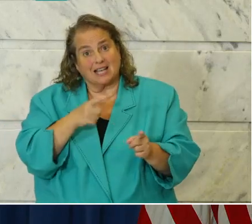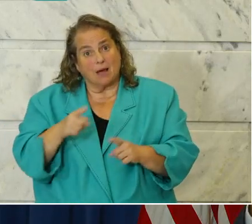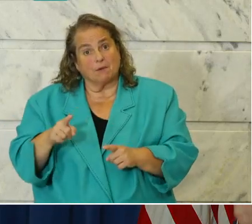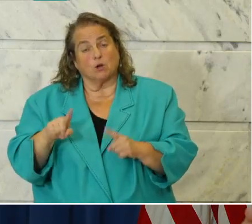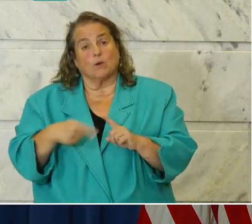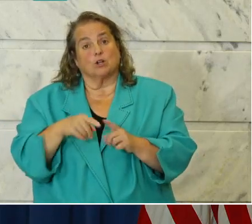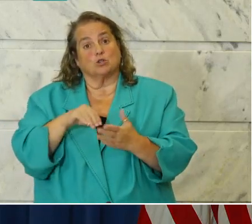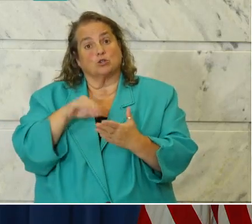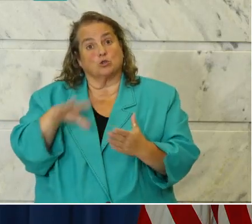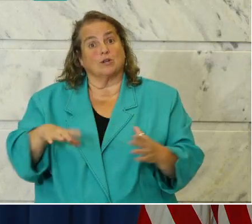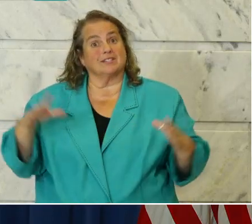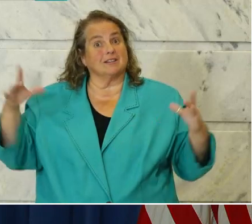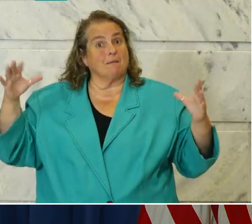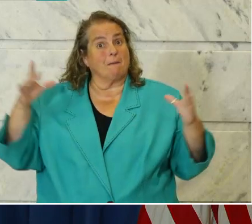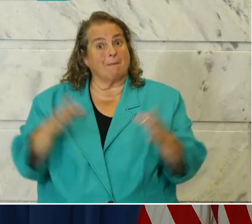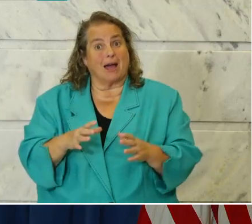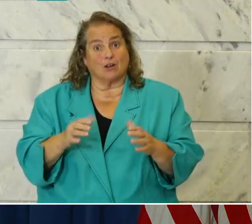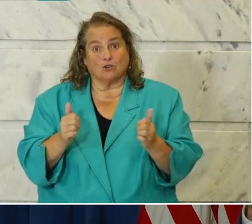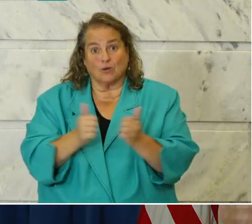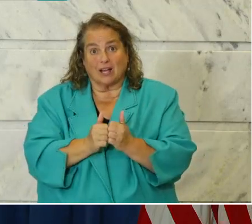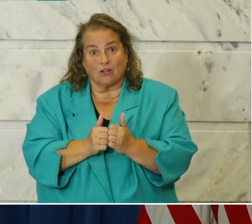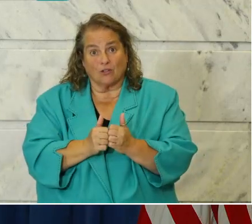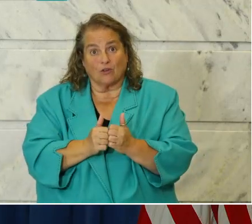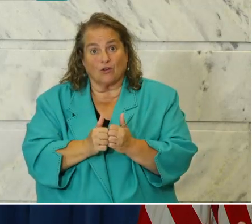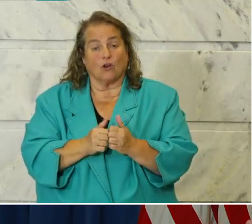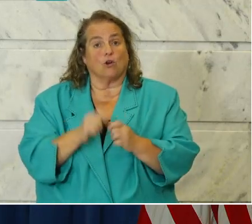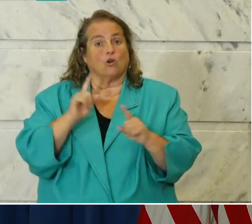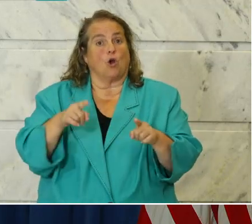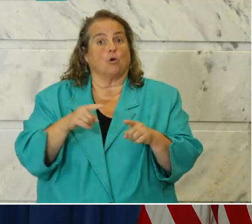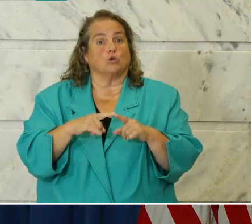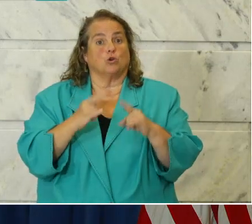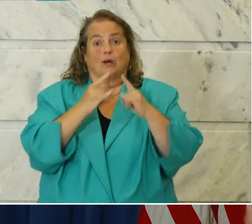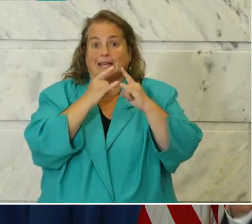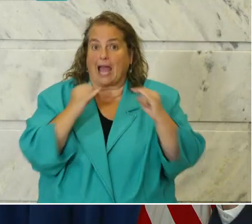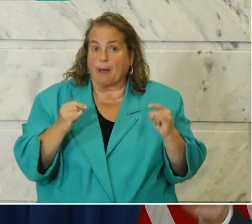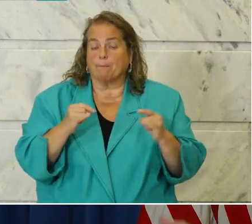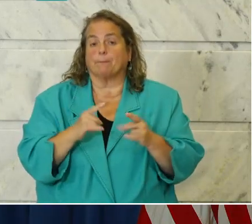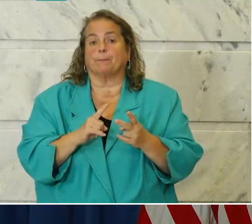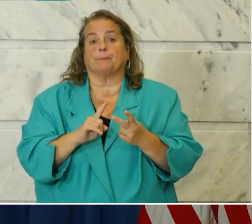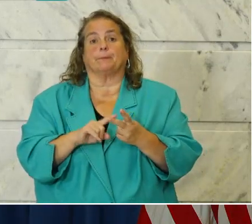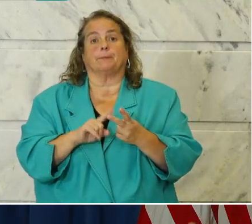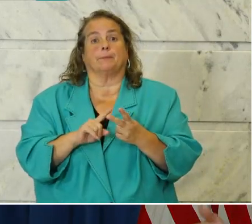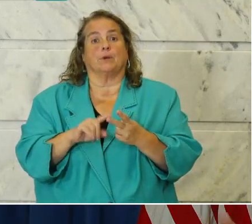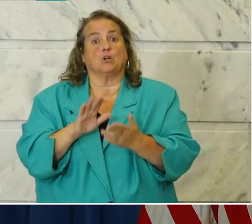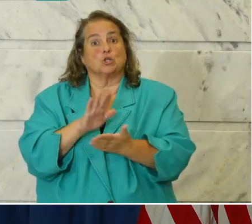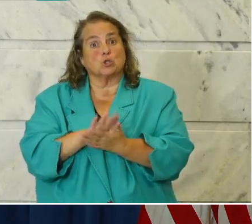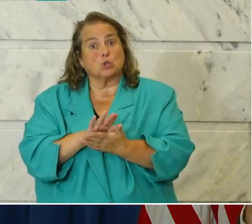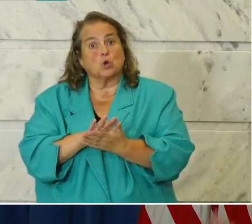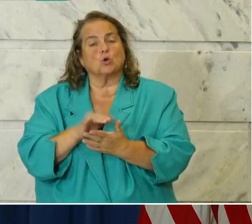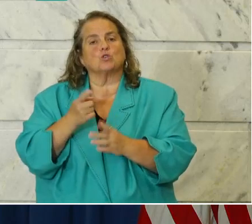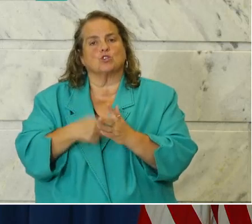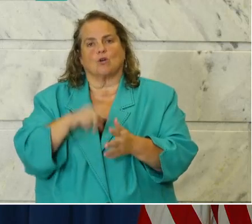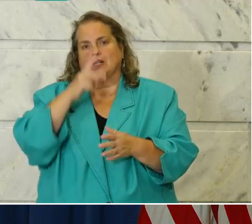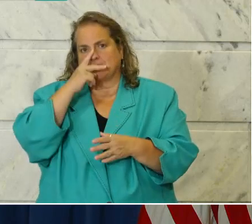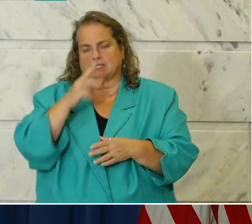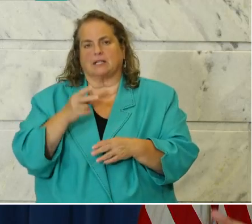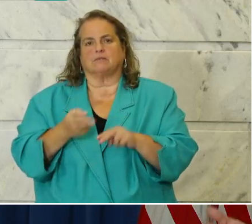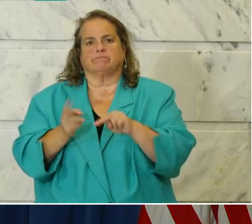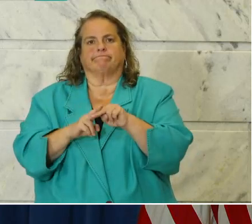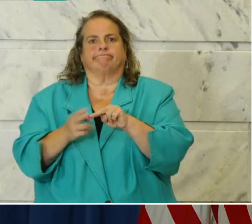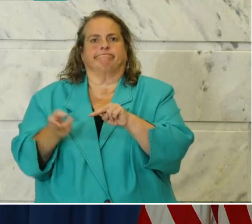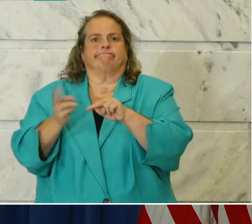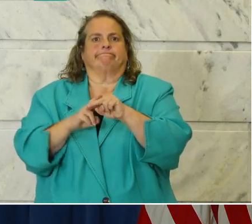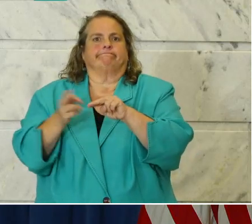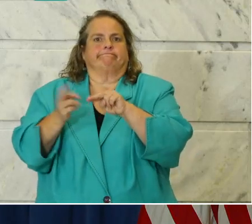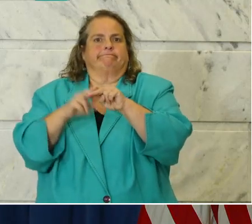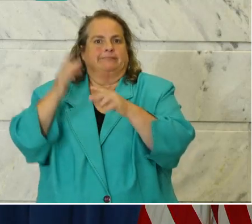students come back together in athletics and when the students go to camps and when the students end up in school, you start seeing positivity rates go up